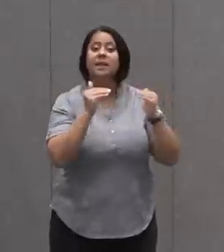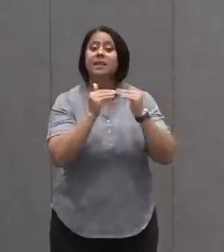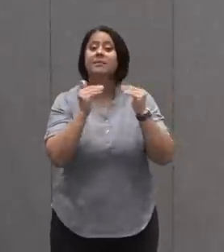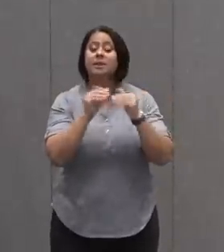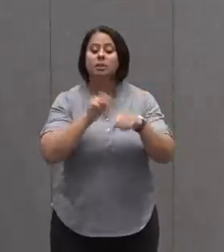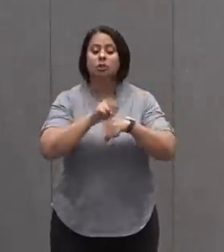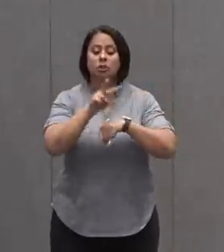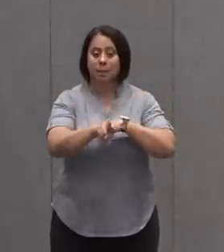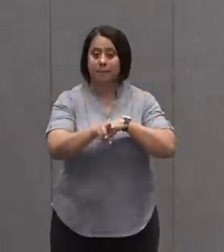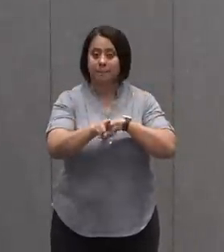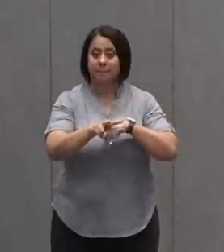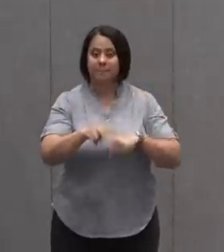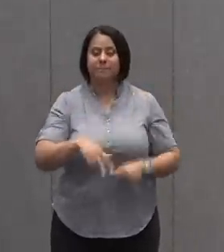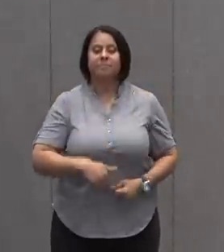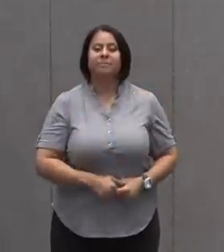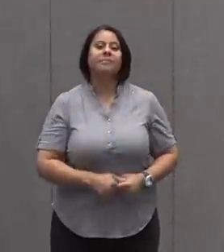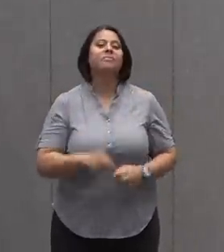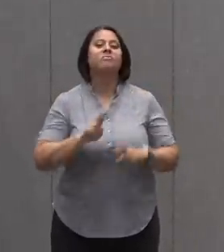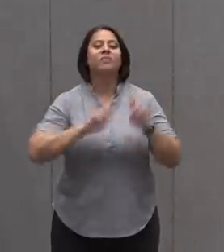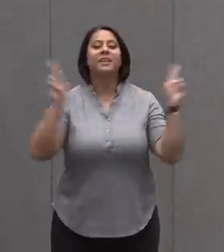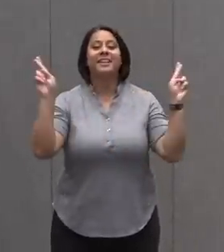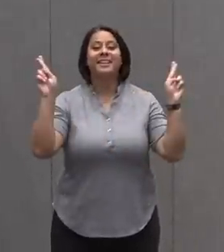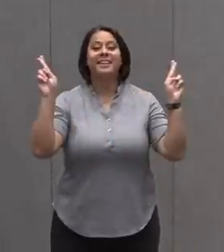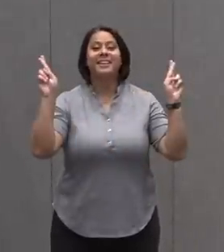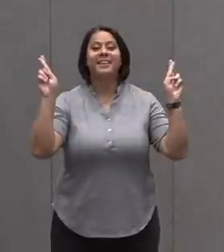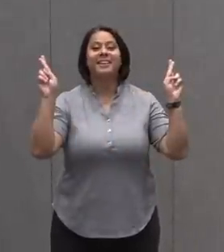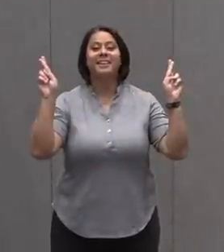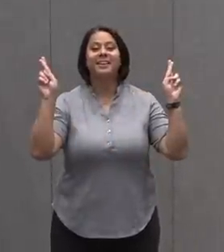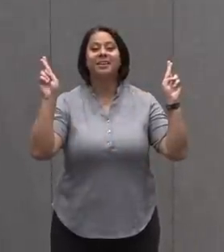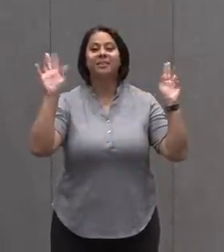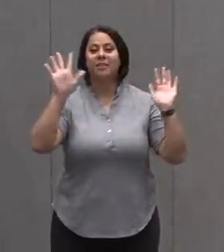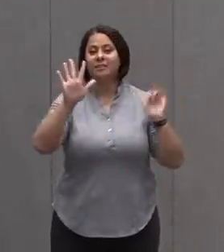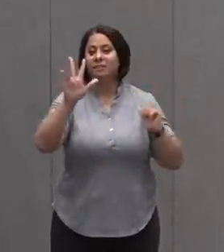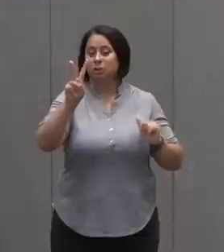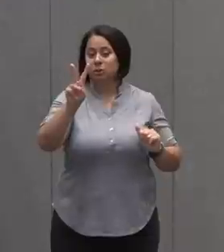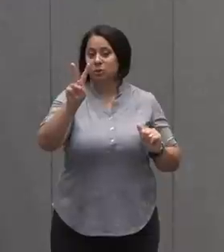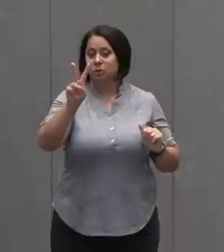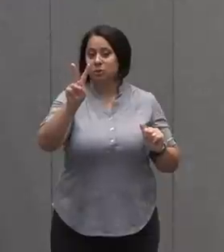numbers. Are you ready? All right, here we go. 52,